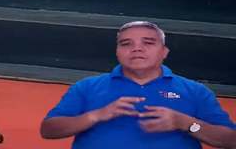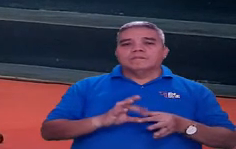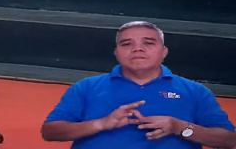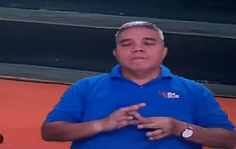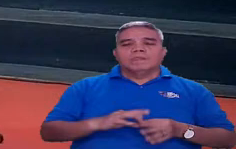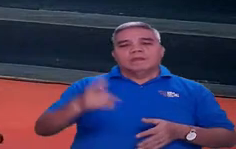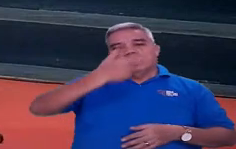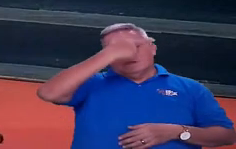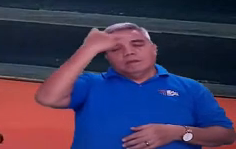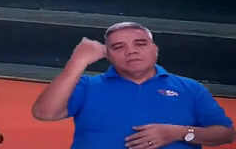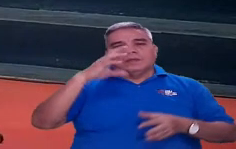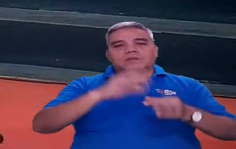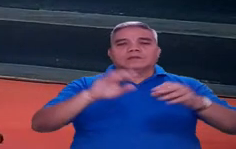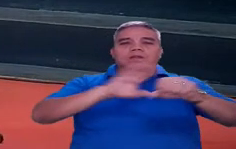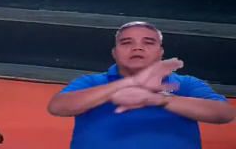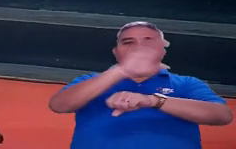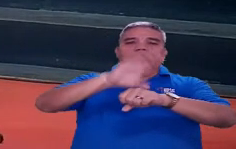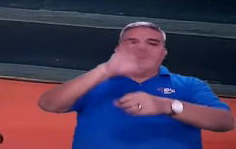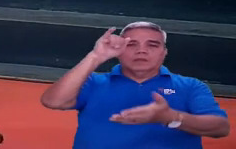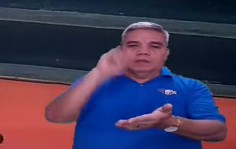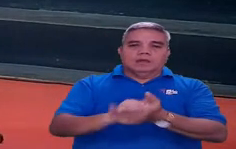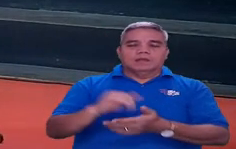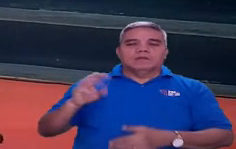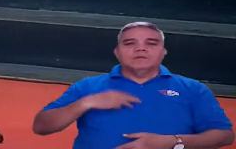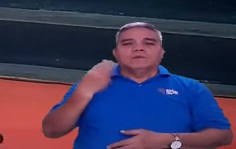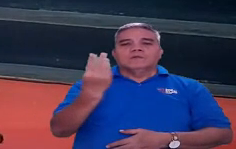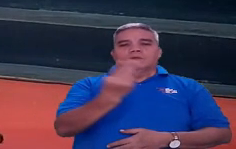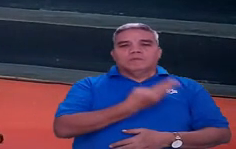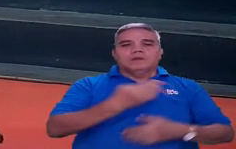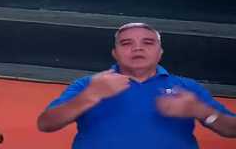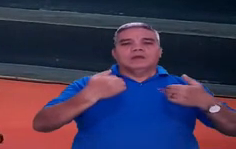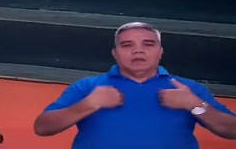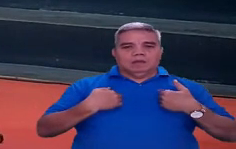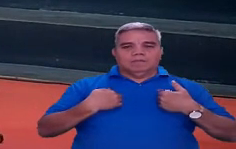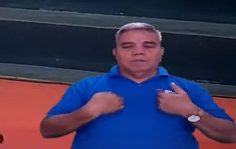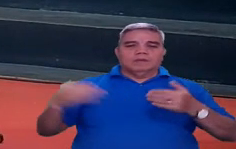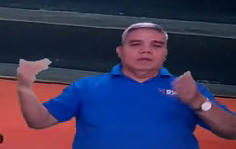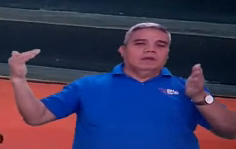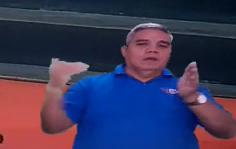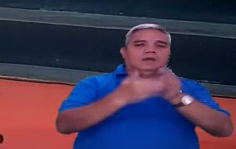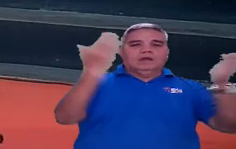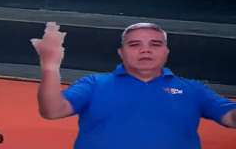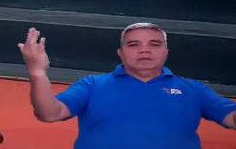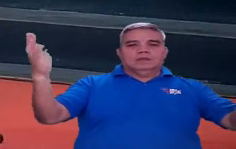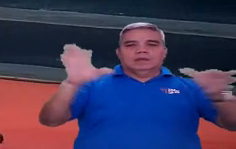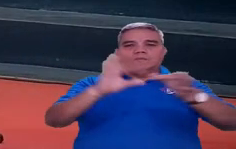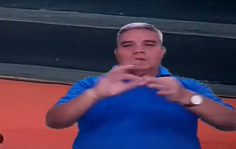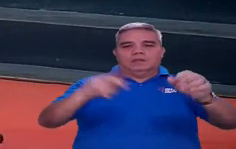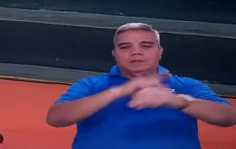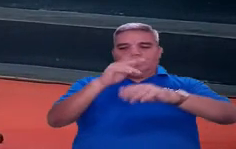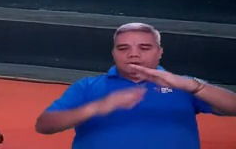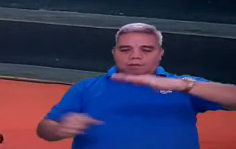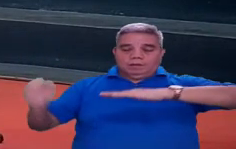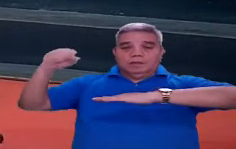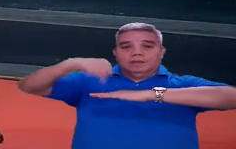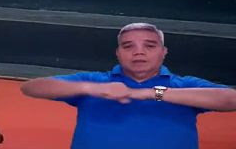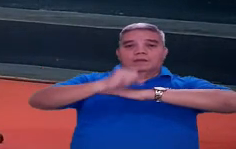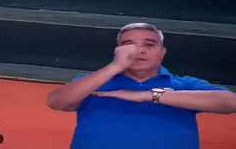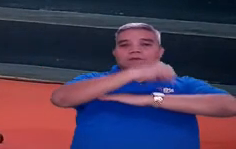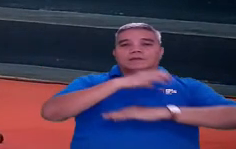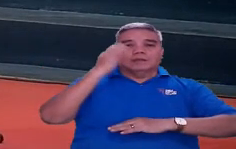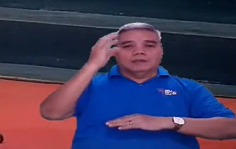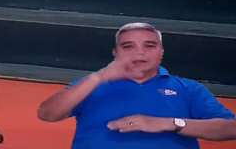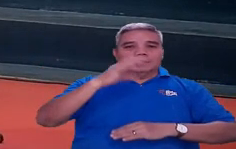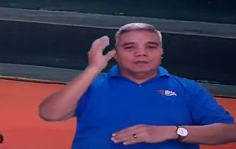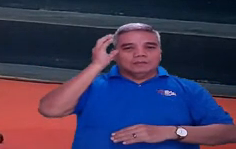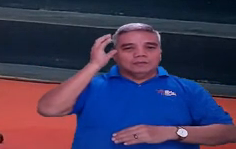over the news, because this is the country that we have a rift against over the West Philippine Sea. This country has the